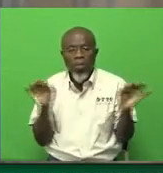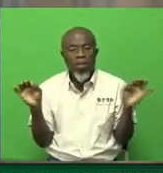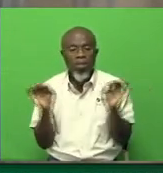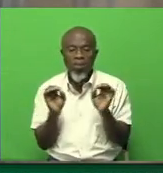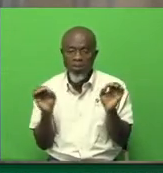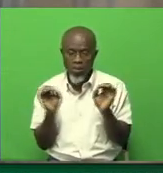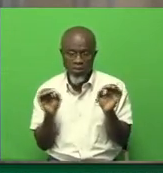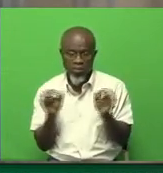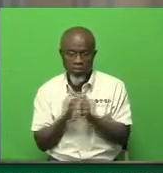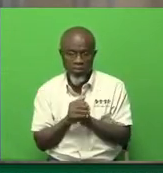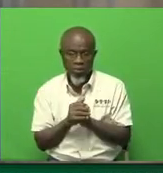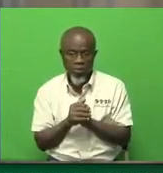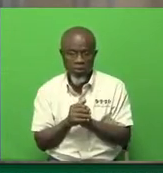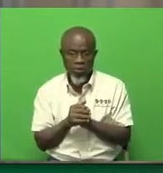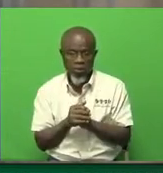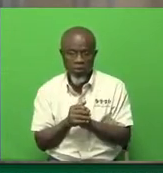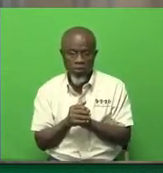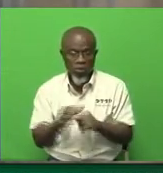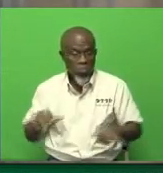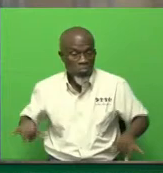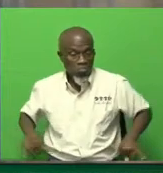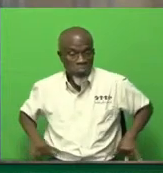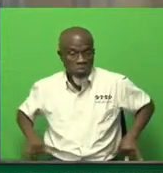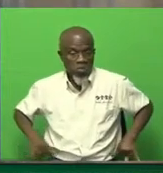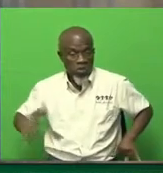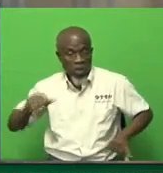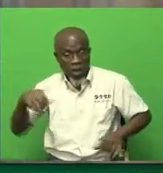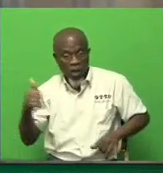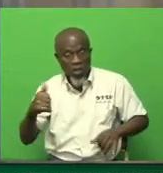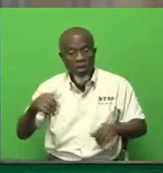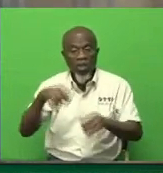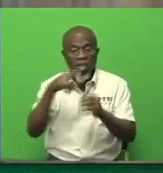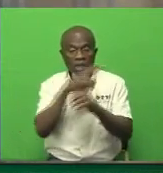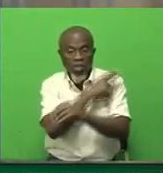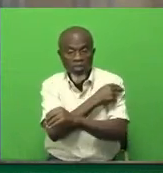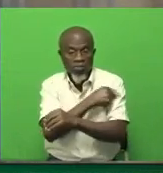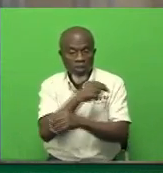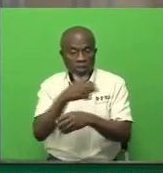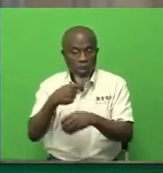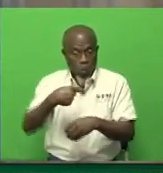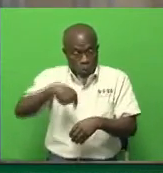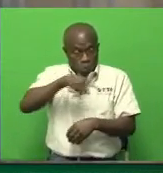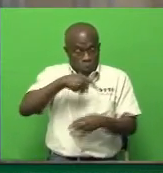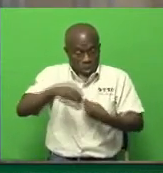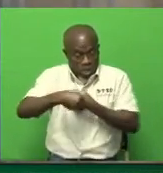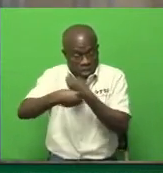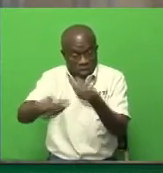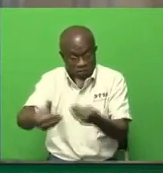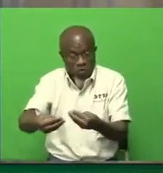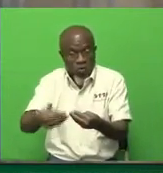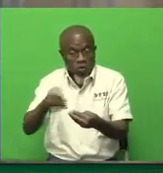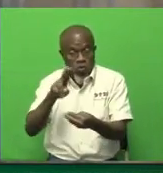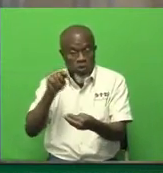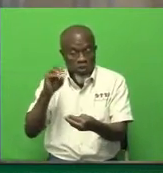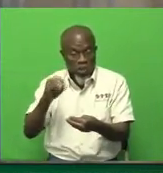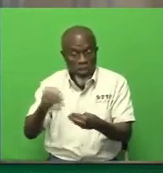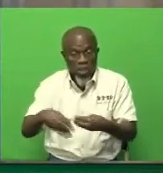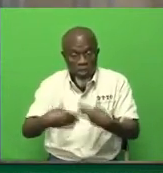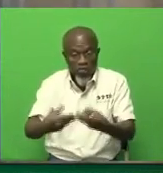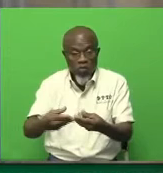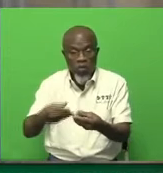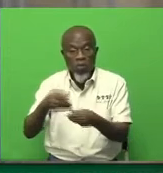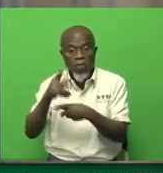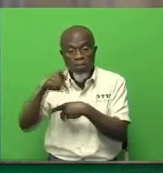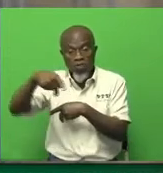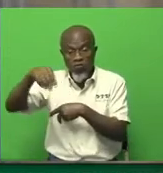you boast about other hospitals we gave you my government we gave you the commencement of the point 14 and the arima